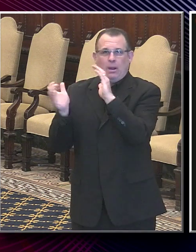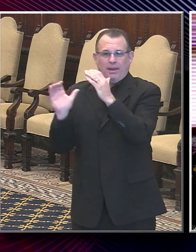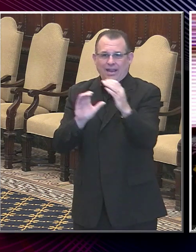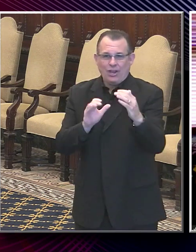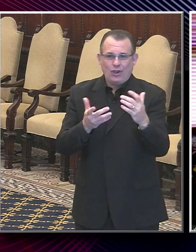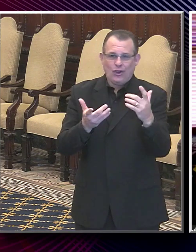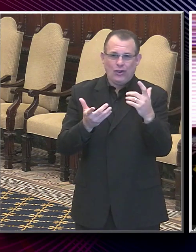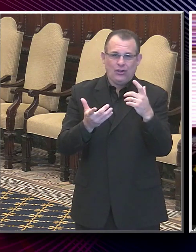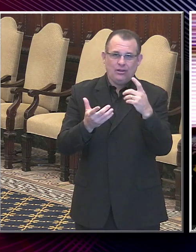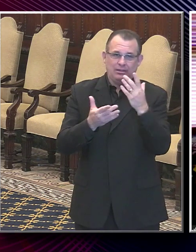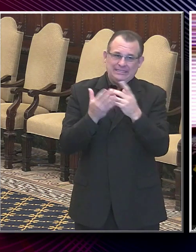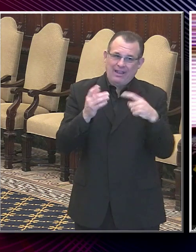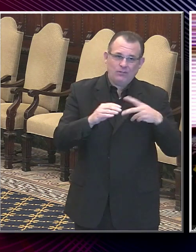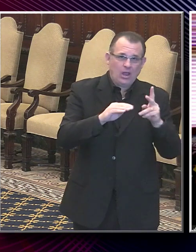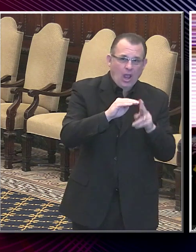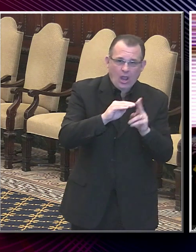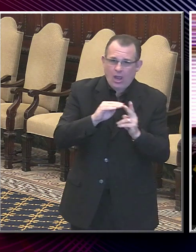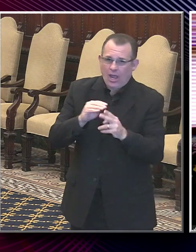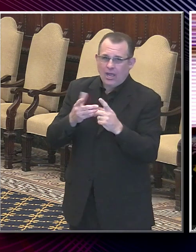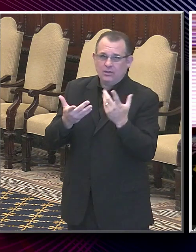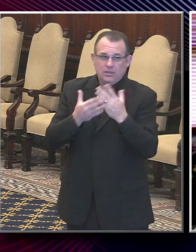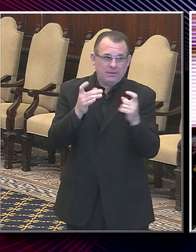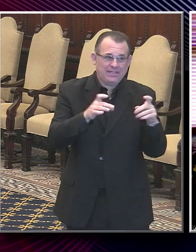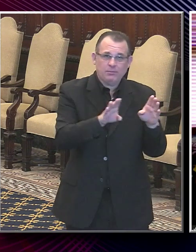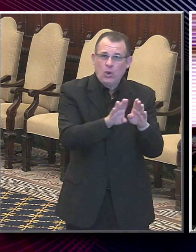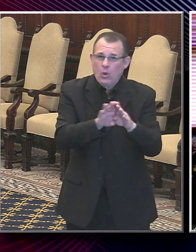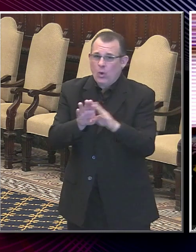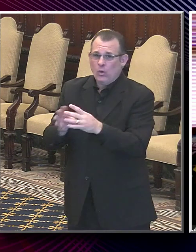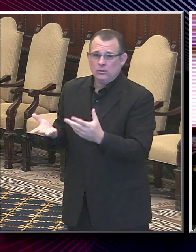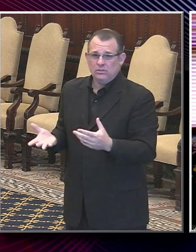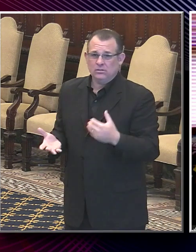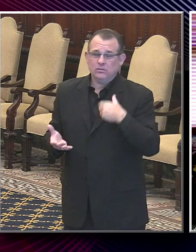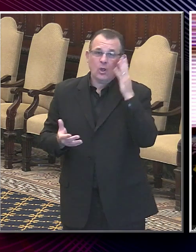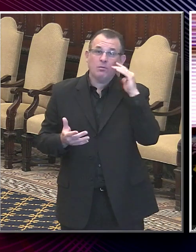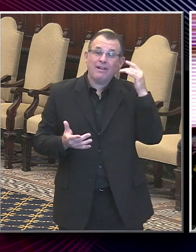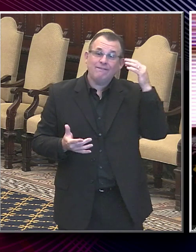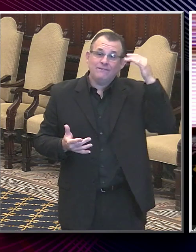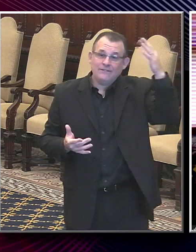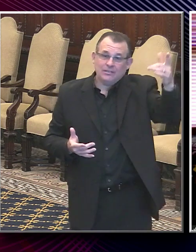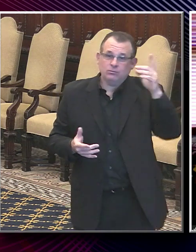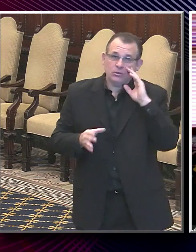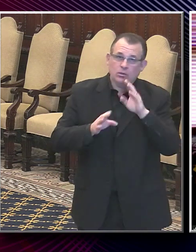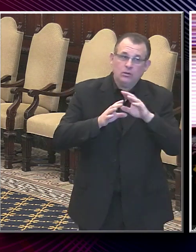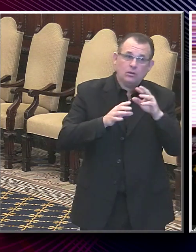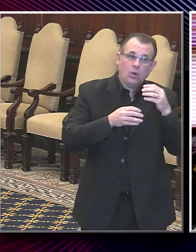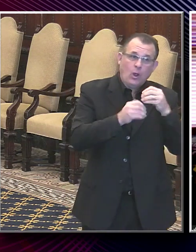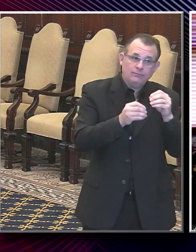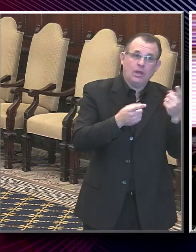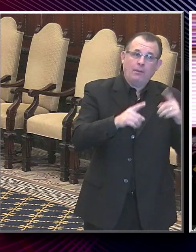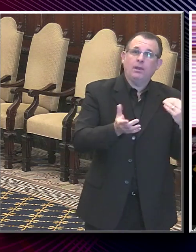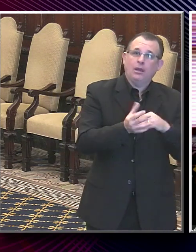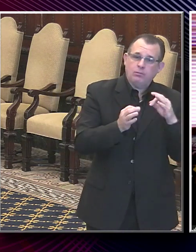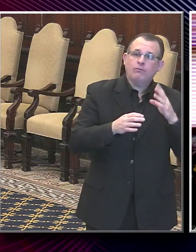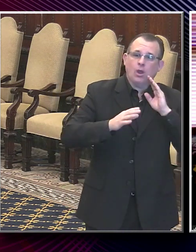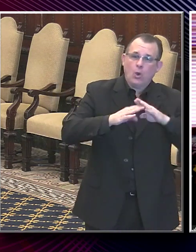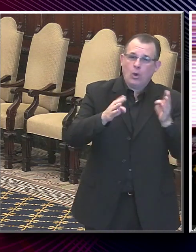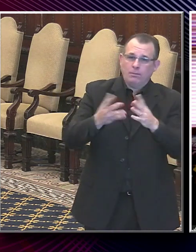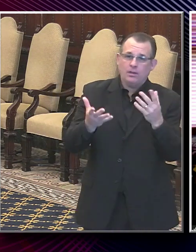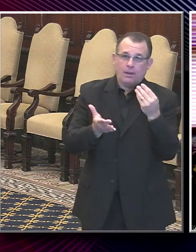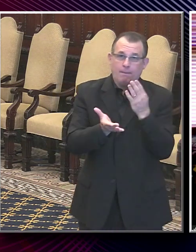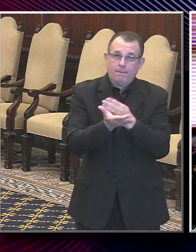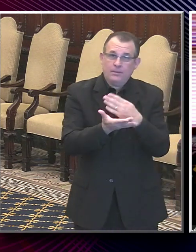eliminated. Hopefully, at some point in time, we can bring them back. And as I said before, with the budget that we sent to the City